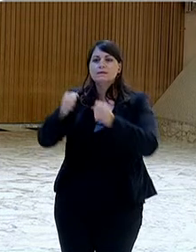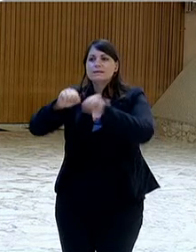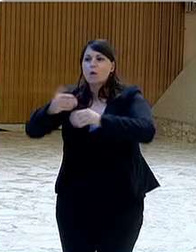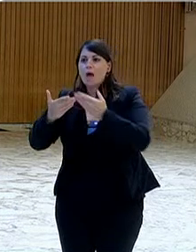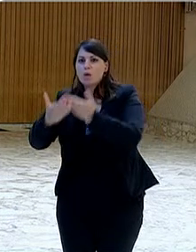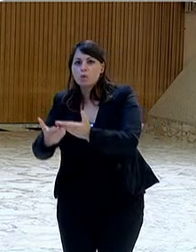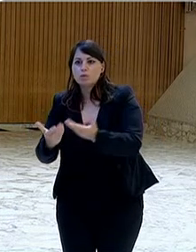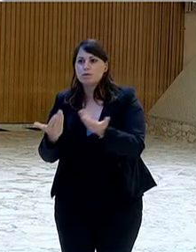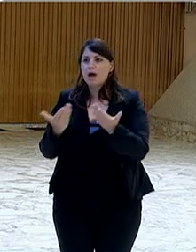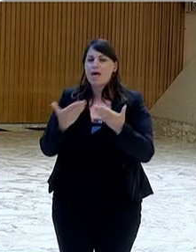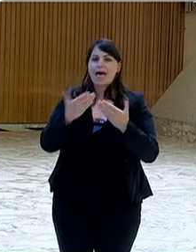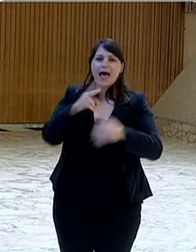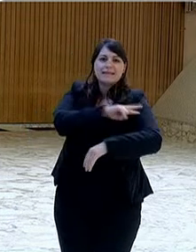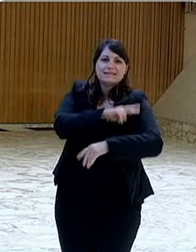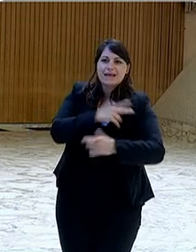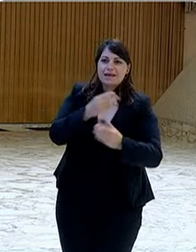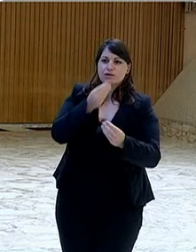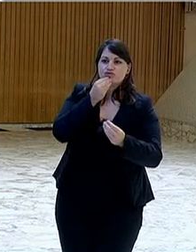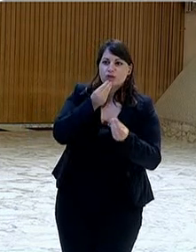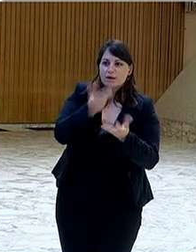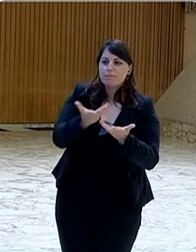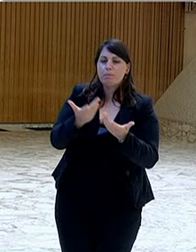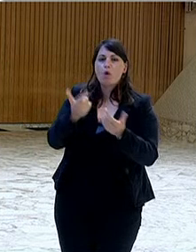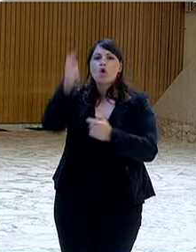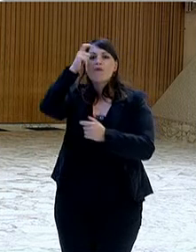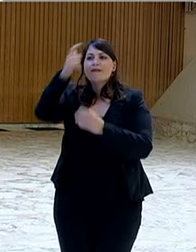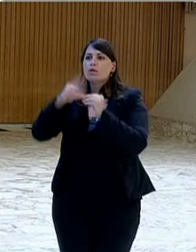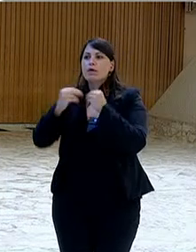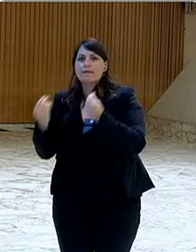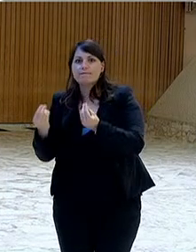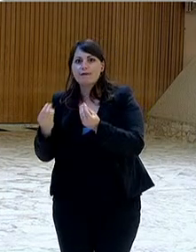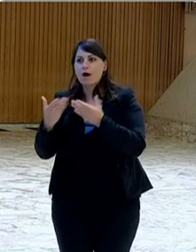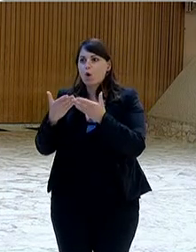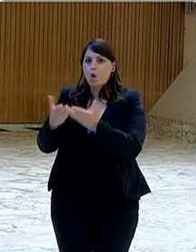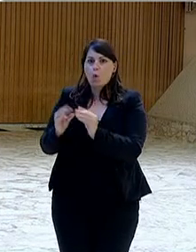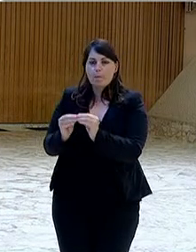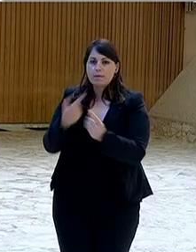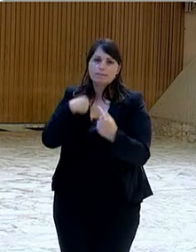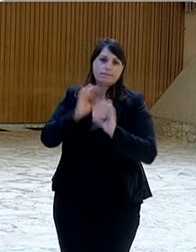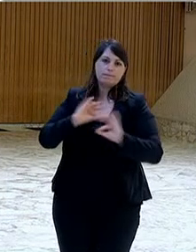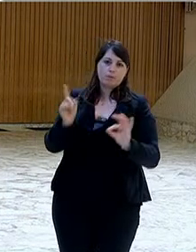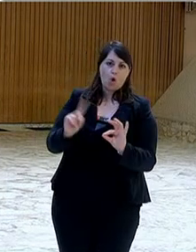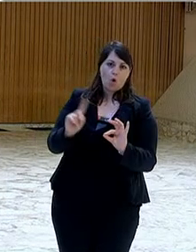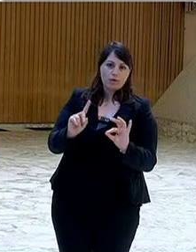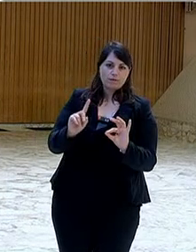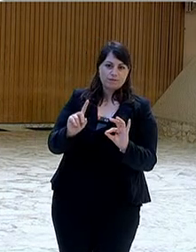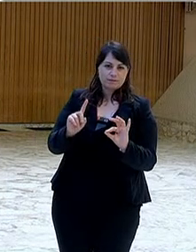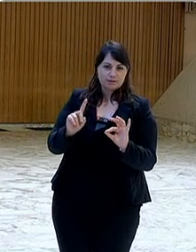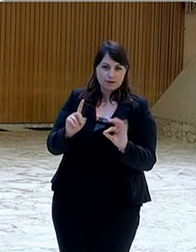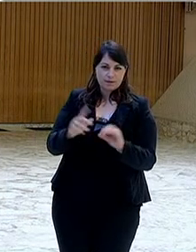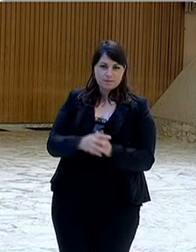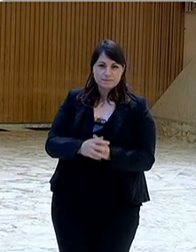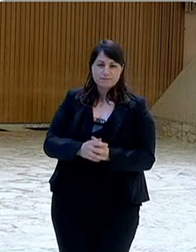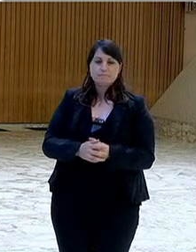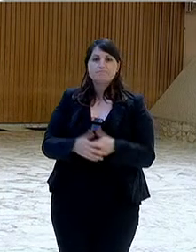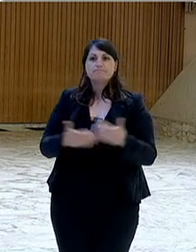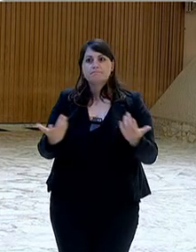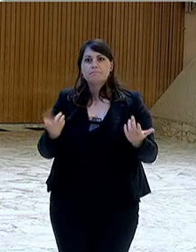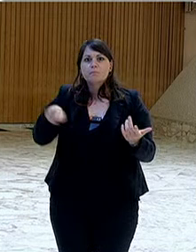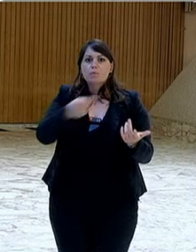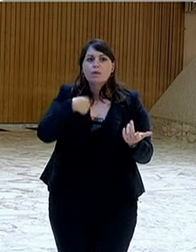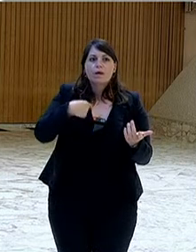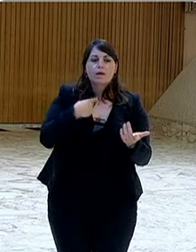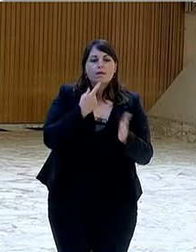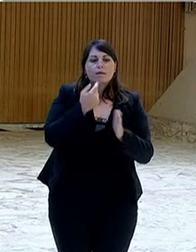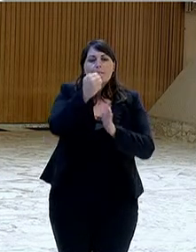and pastoral care, which is our focus today? Let's get out in front of the issue with good advanced planning. Our